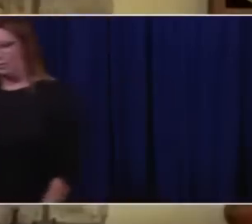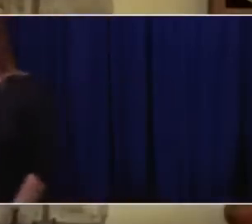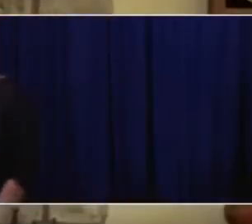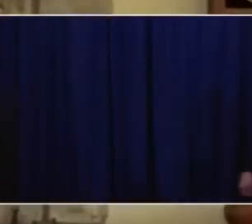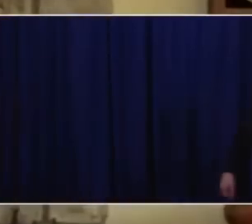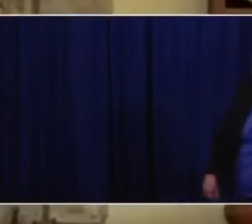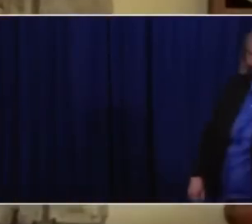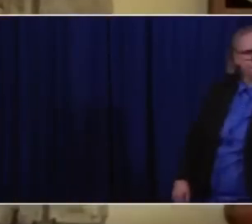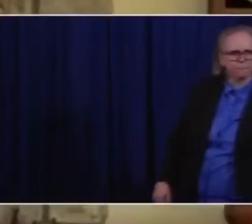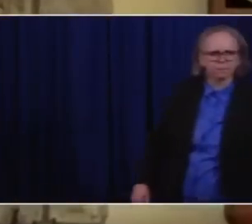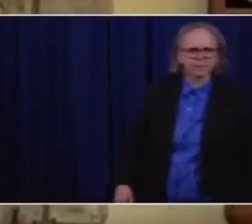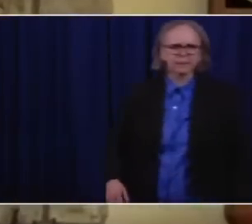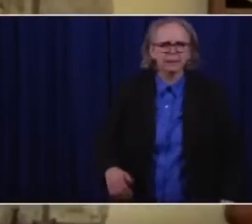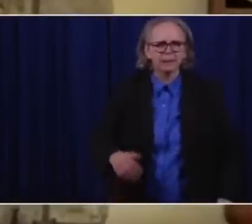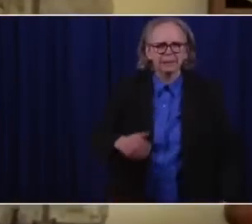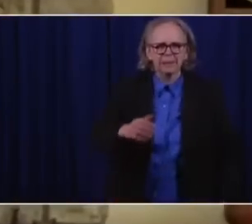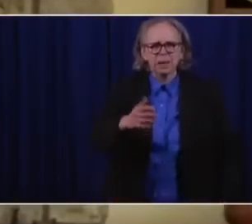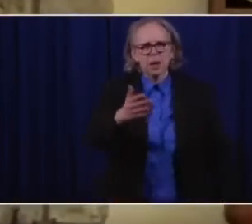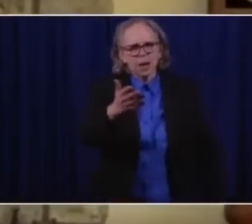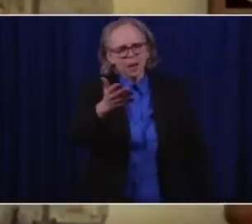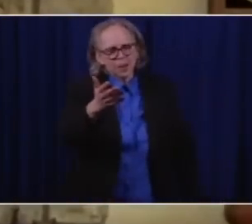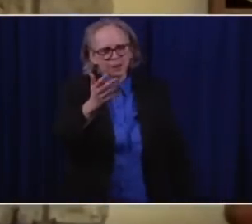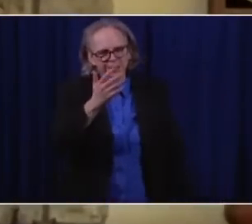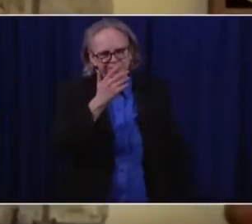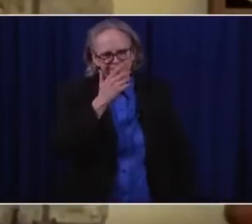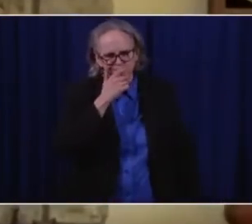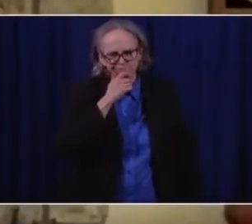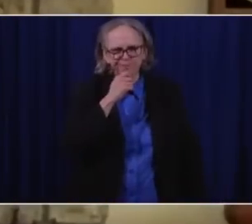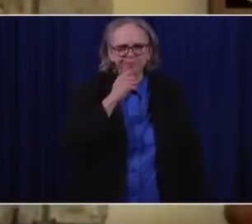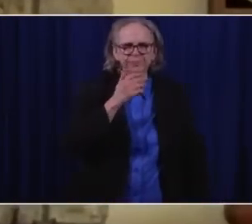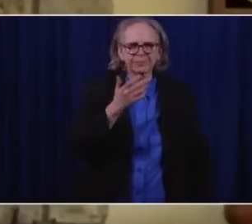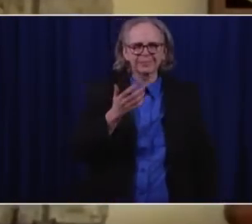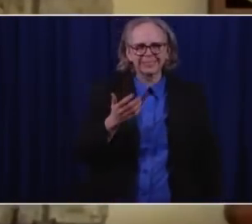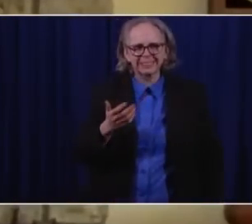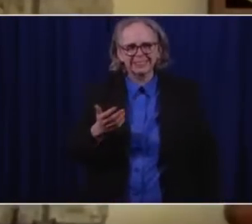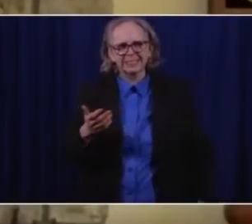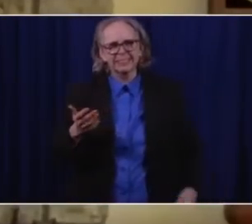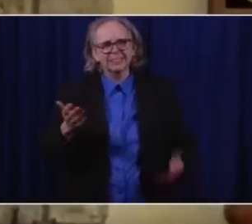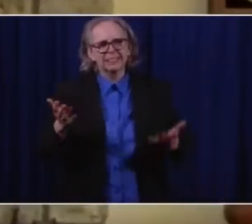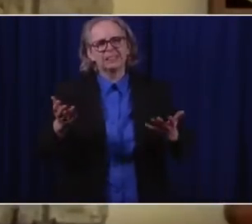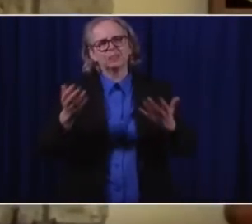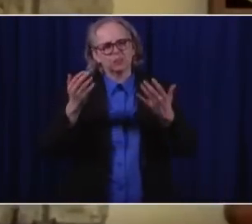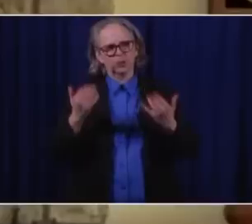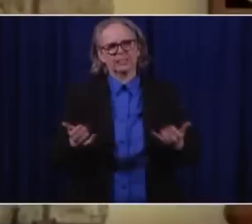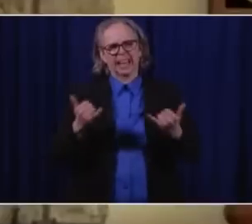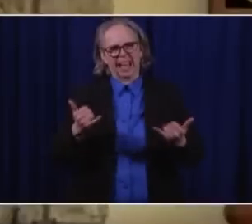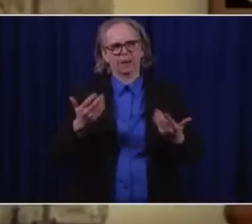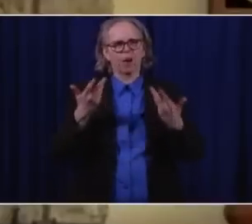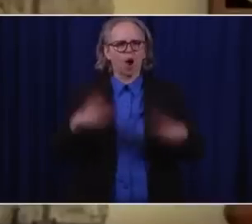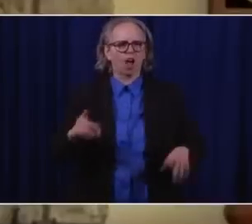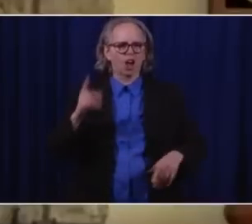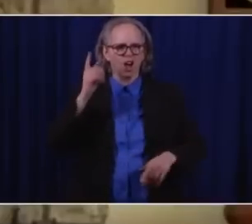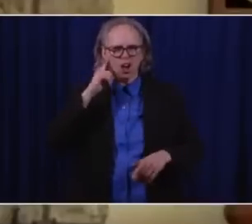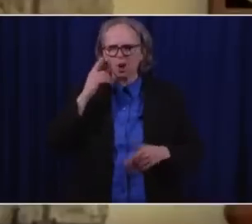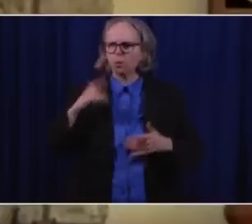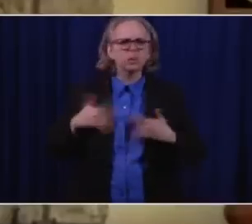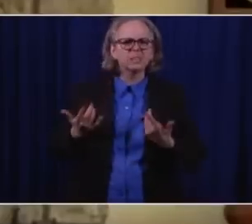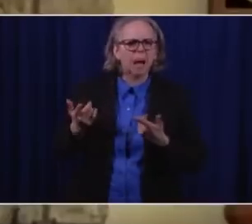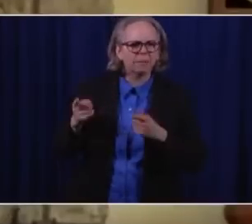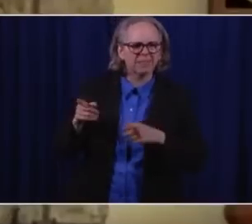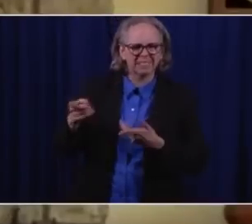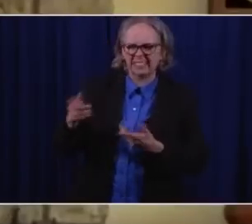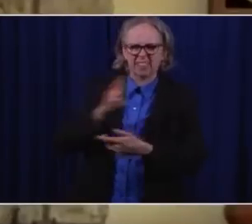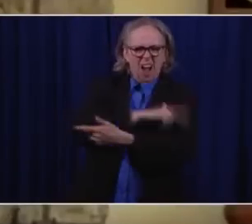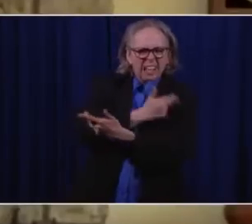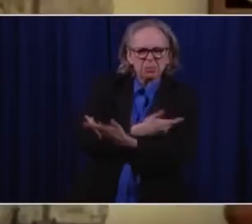Well, you heard today about the most important part of the health system, and that is the hospitals and the doctors and